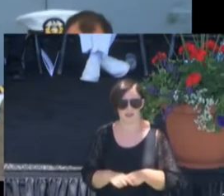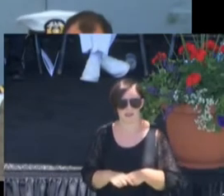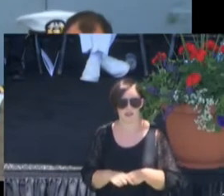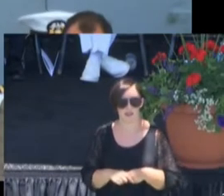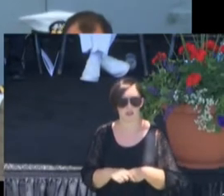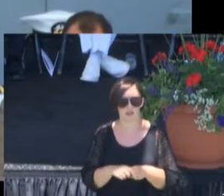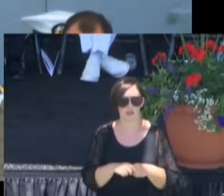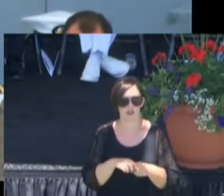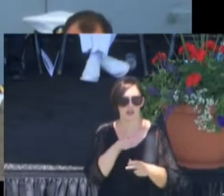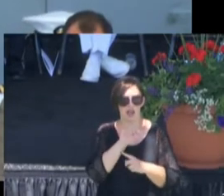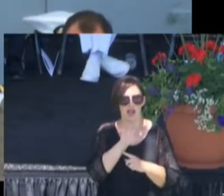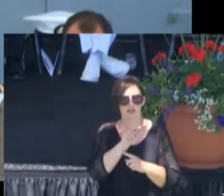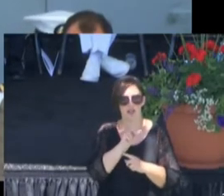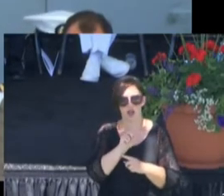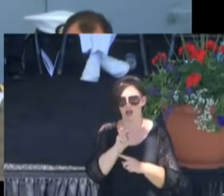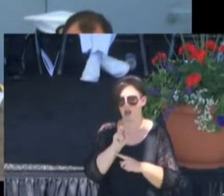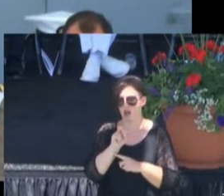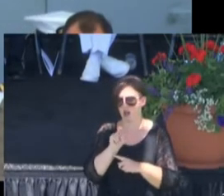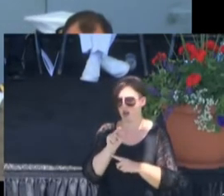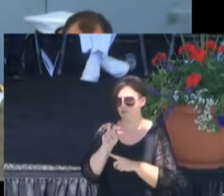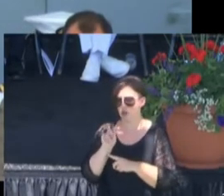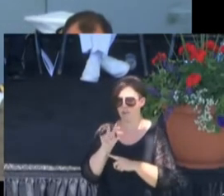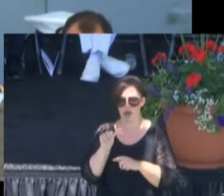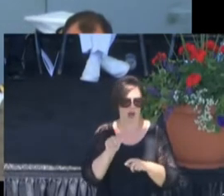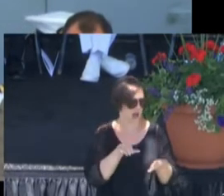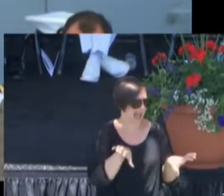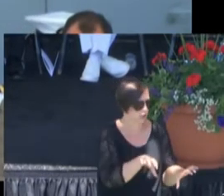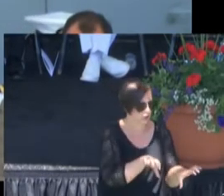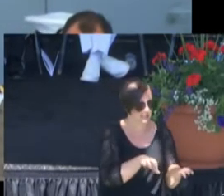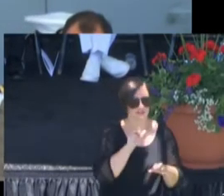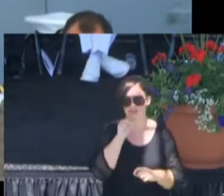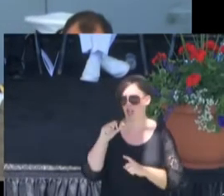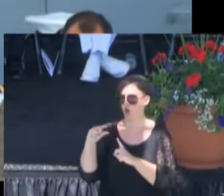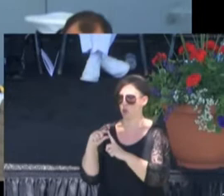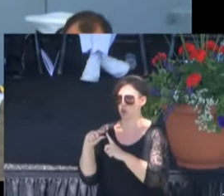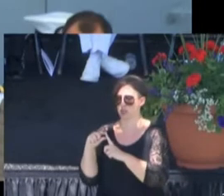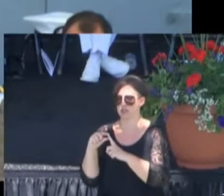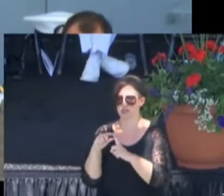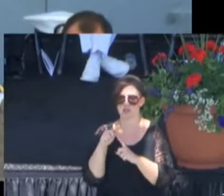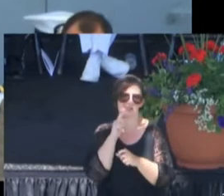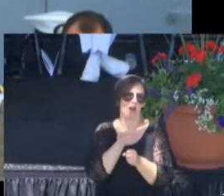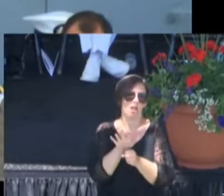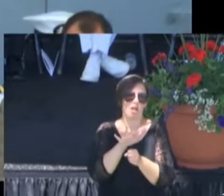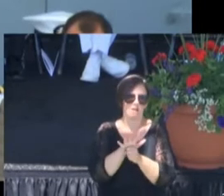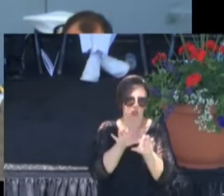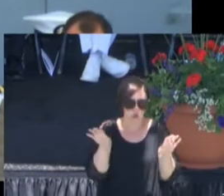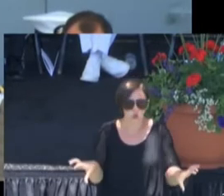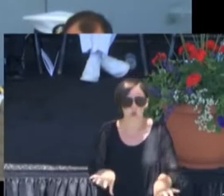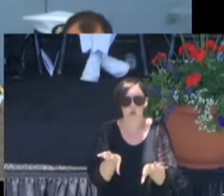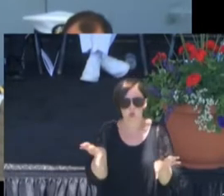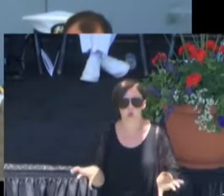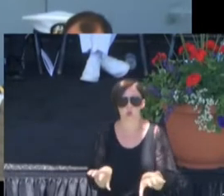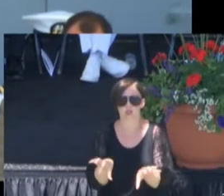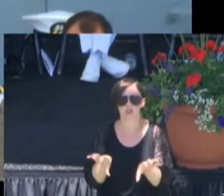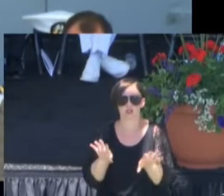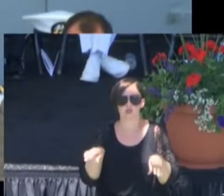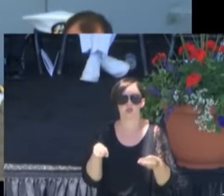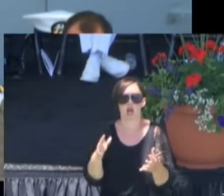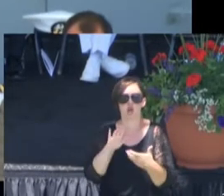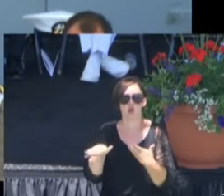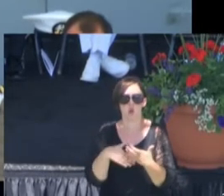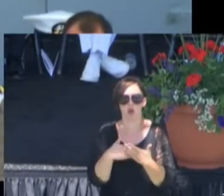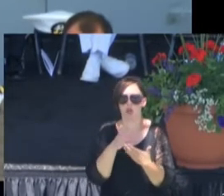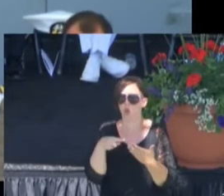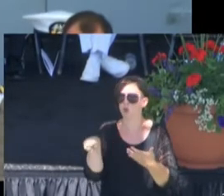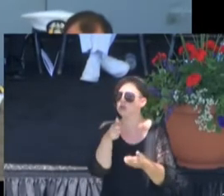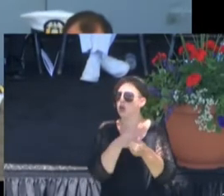Words act non-verba, deeds not words. Don't just do enough to give by, give it your all. Your subordinates deserve